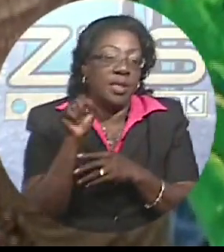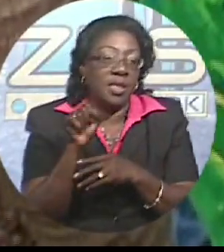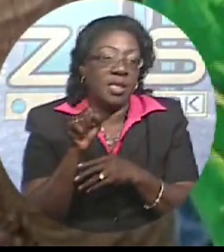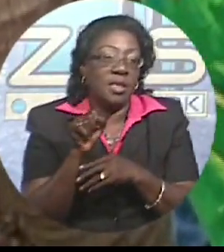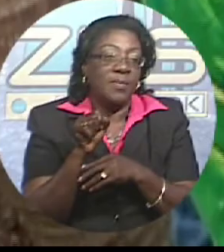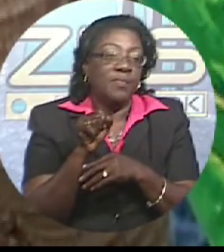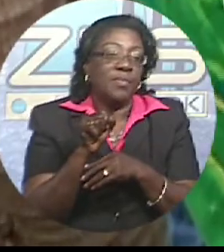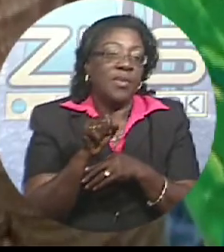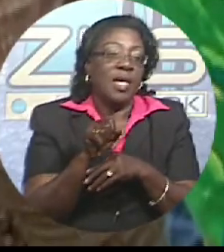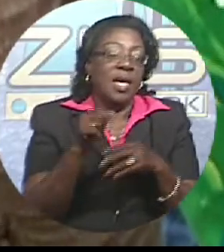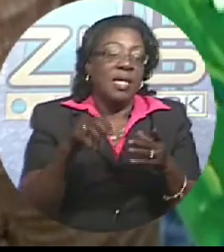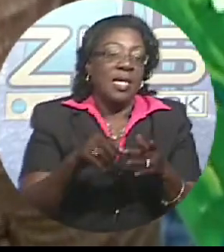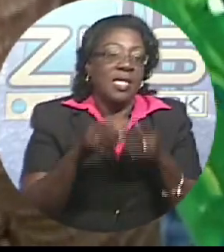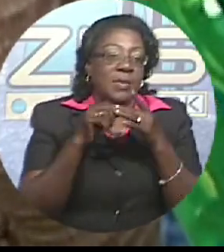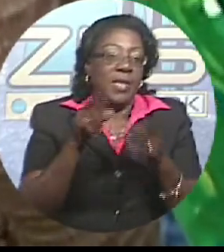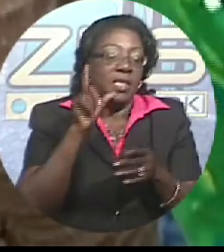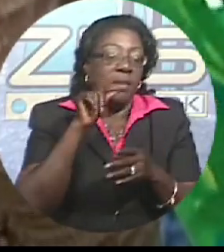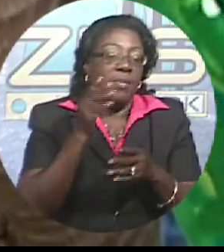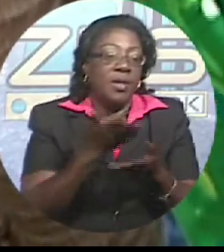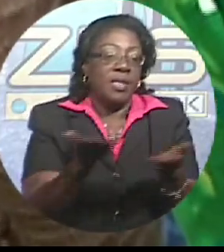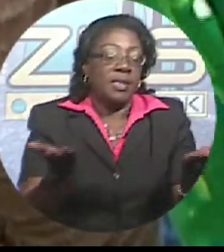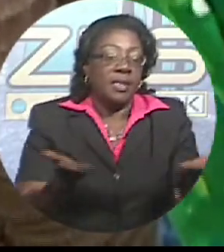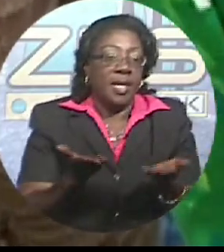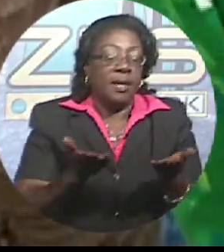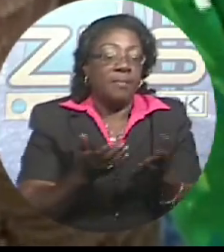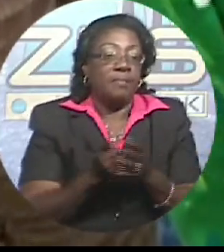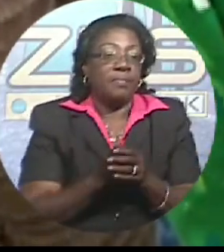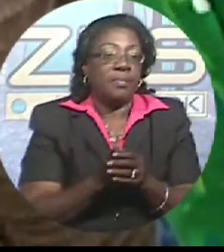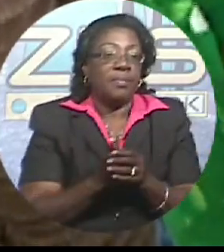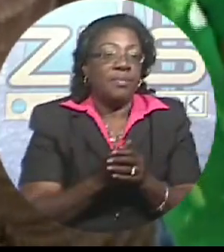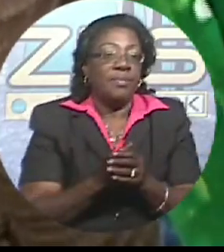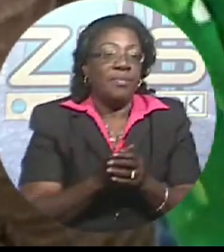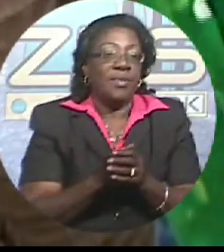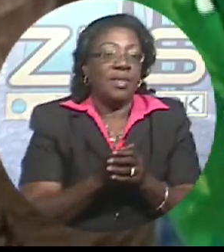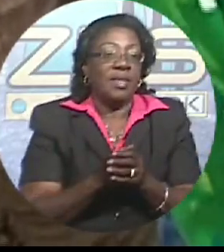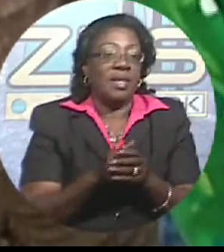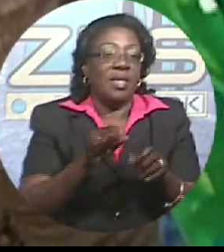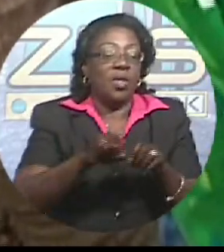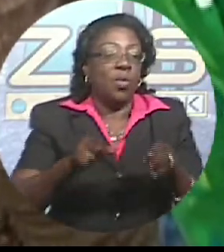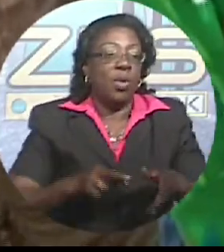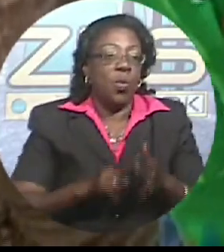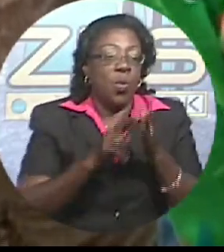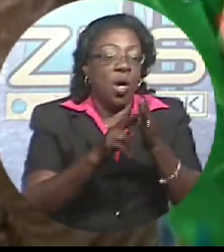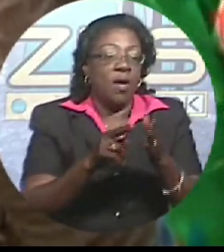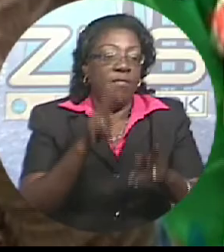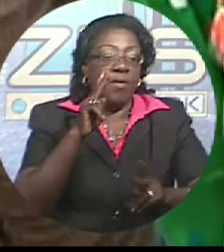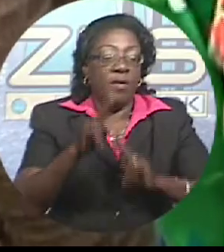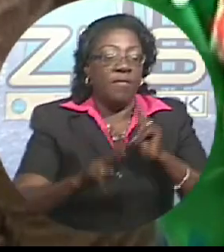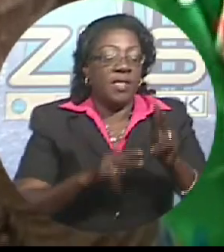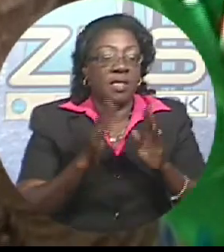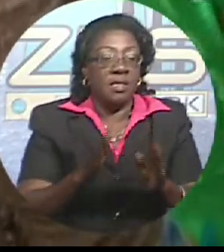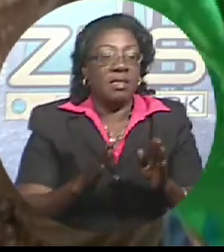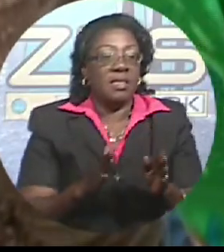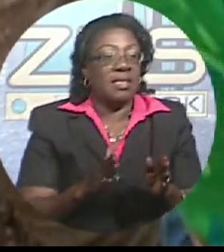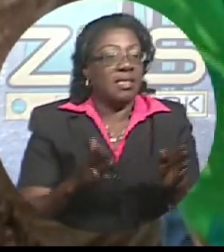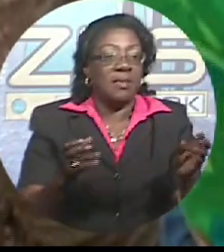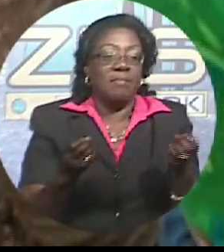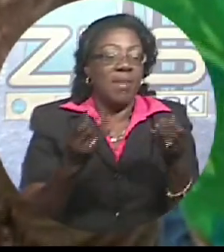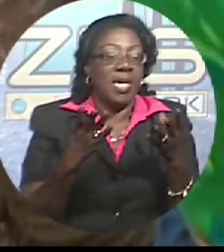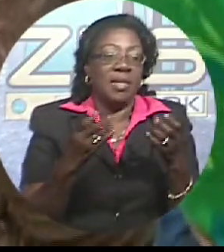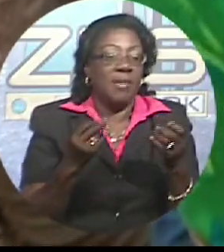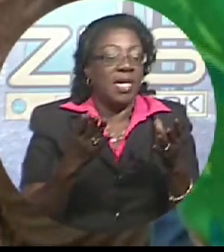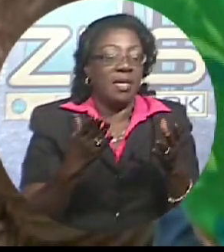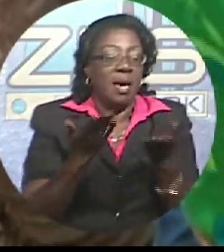Kirtland warbler, one of the species that is almost extinct. So the rewards for the tourist are infinite. Peace